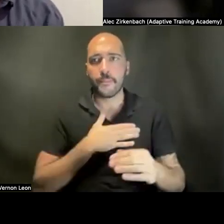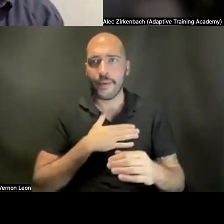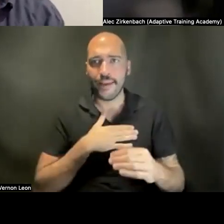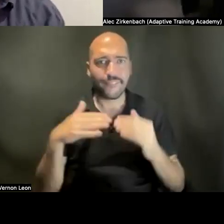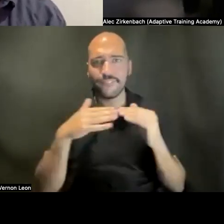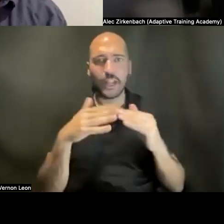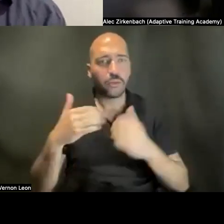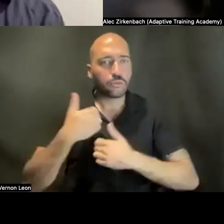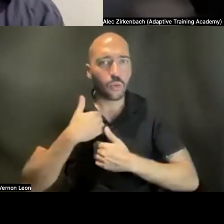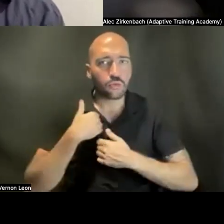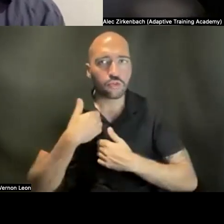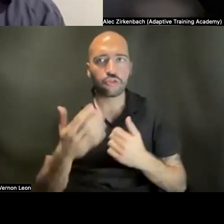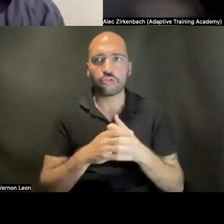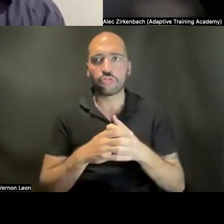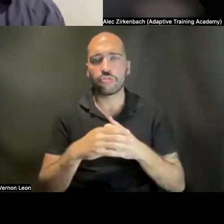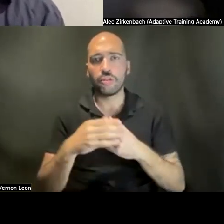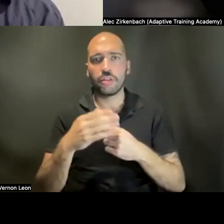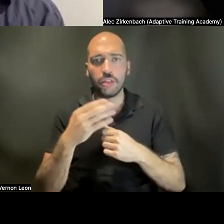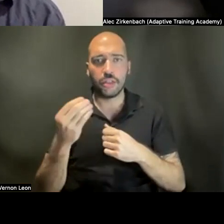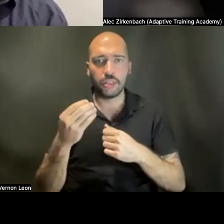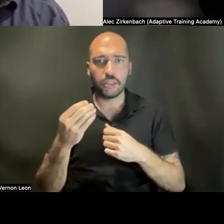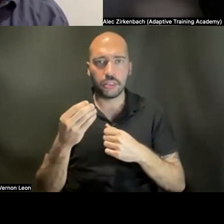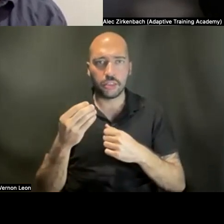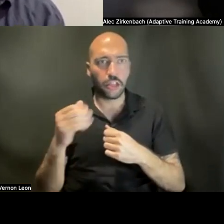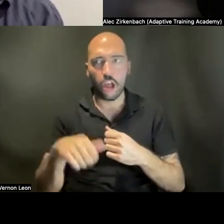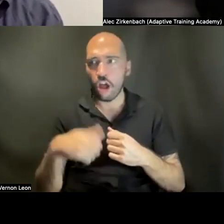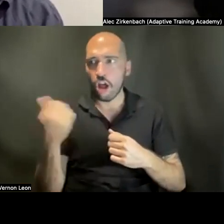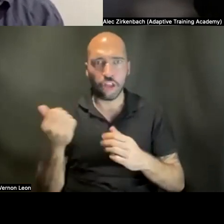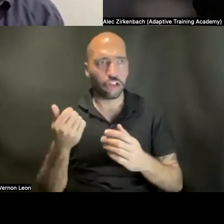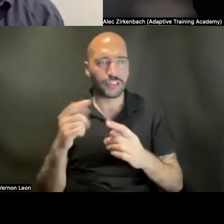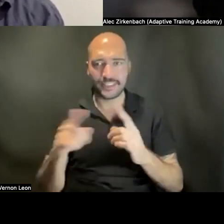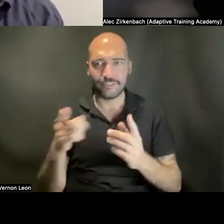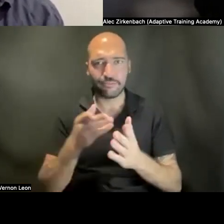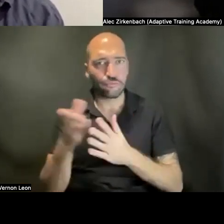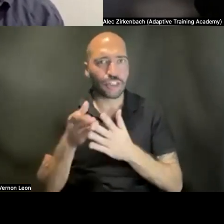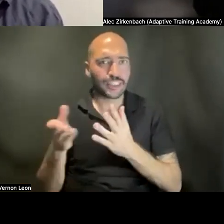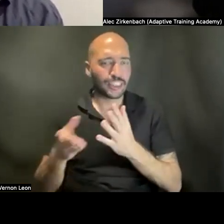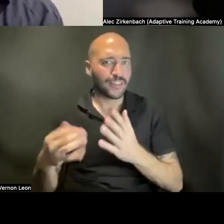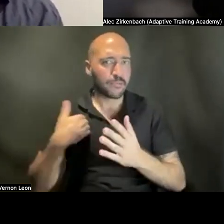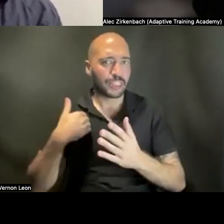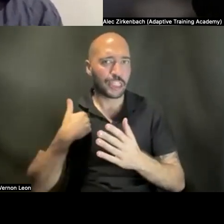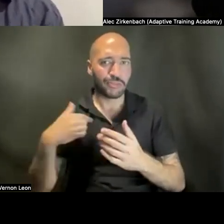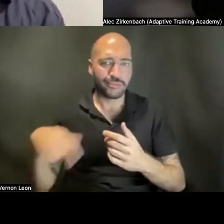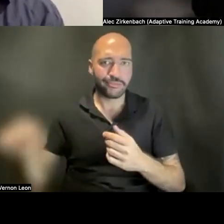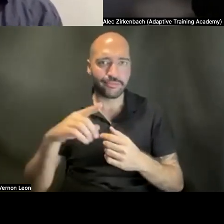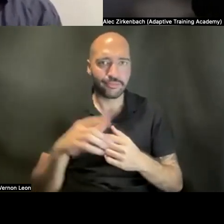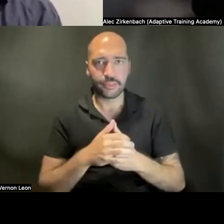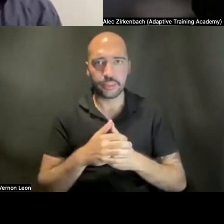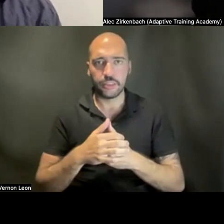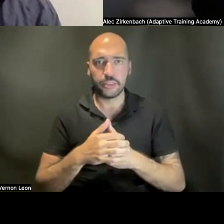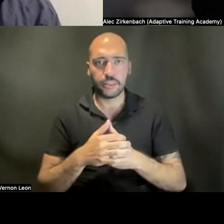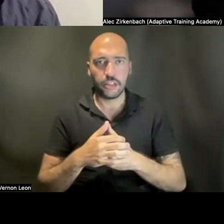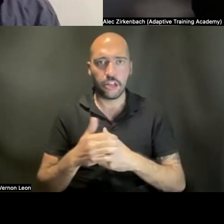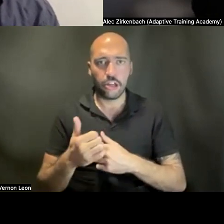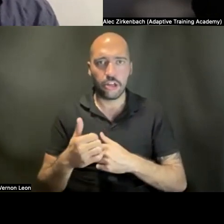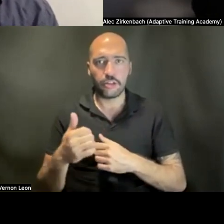fellow soldiers, and other branches that were nearby or needed some sort of